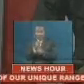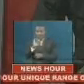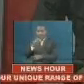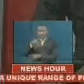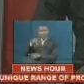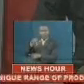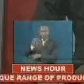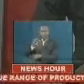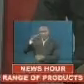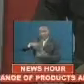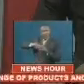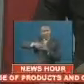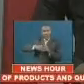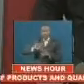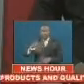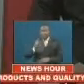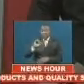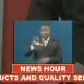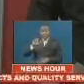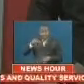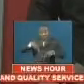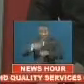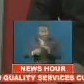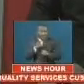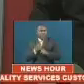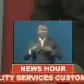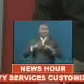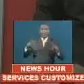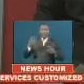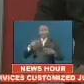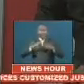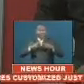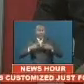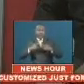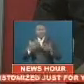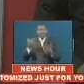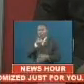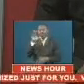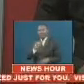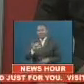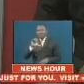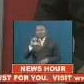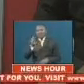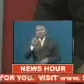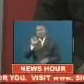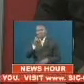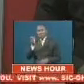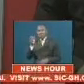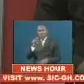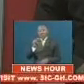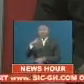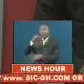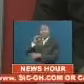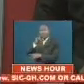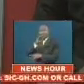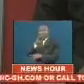negotiations should have kicked off on the 1st of October this year, but the much-touted trade pact between Africa, Caribbean and Pacific ACP and the EU